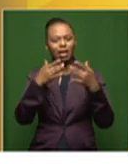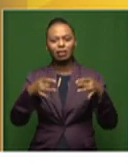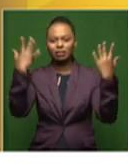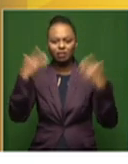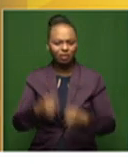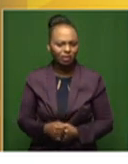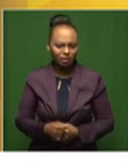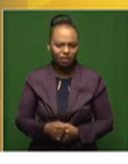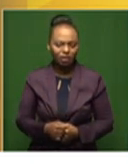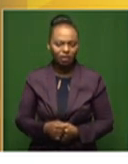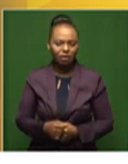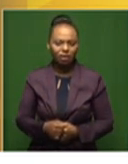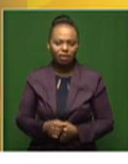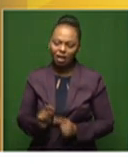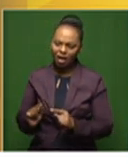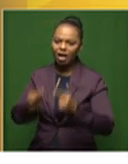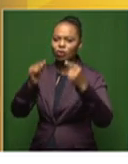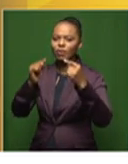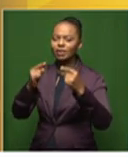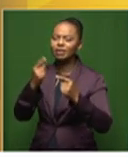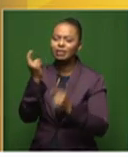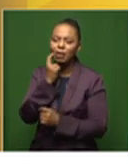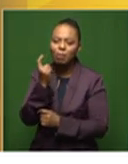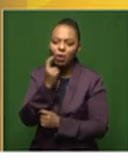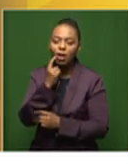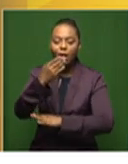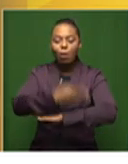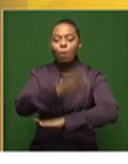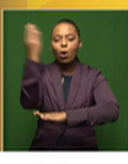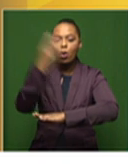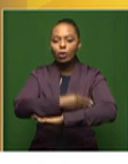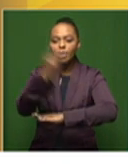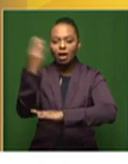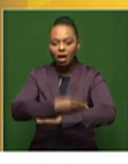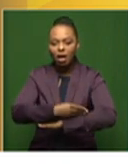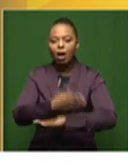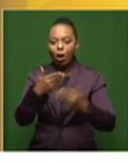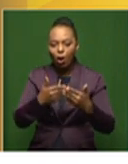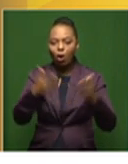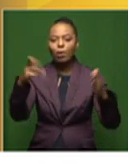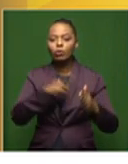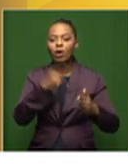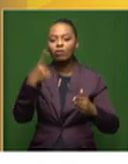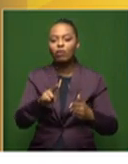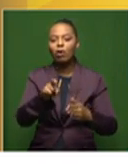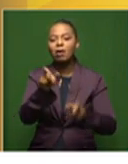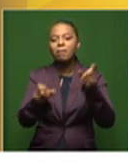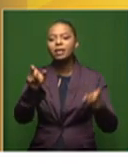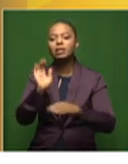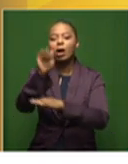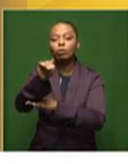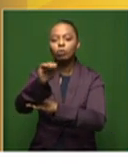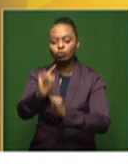argument is very simple. We opened our borders for people that were outside our borders to come back to work. Many firms